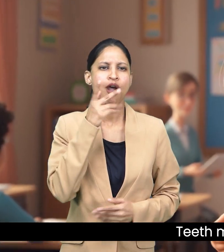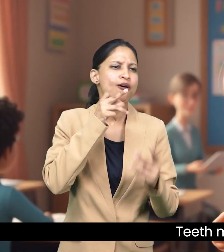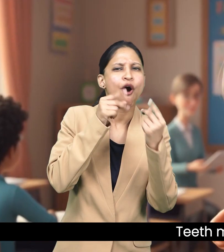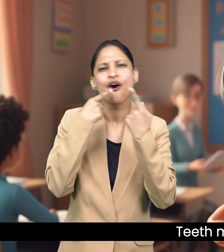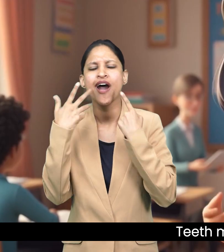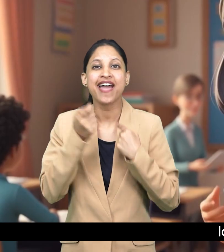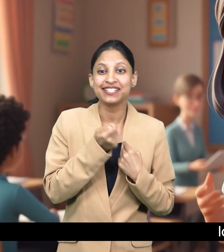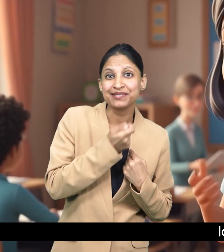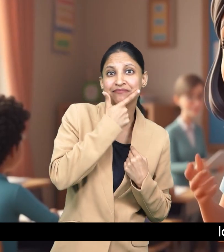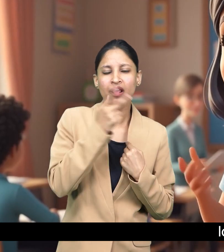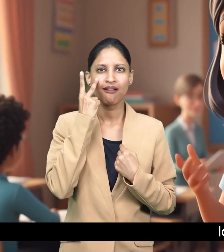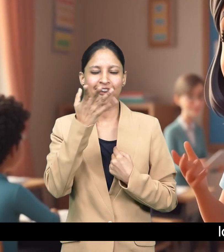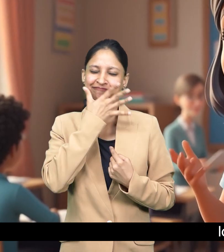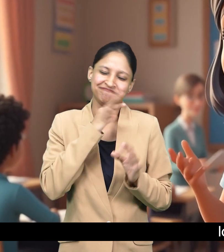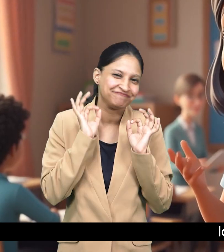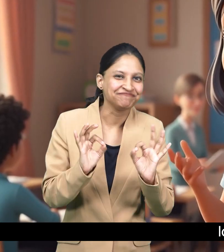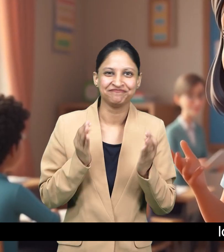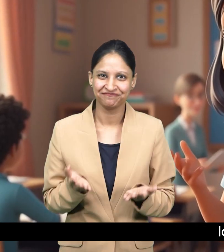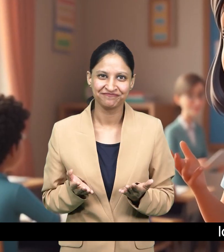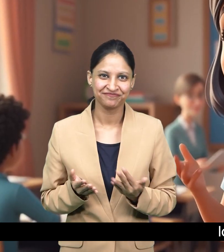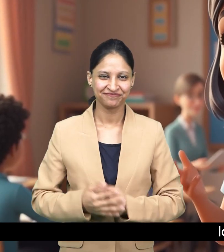Teeth make our smile look nice.